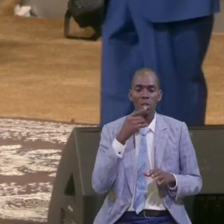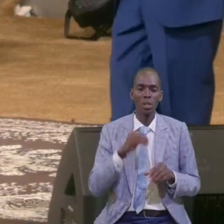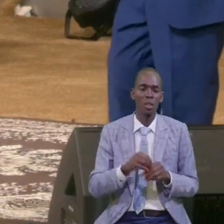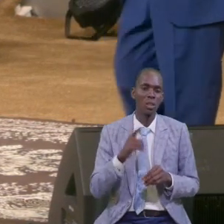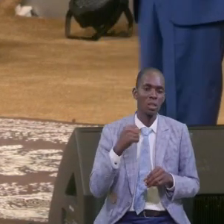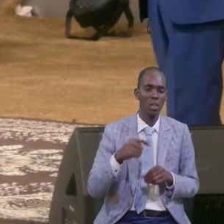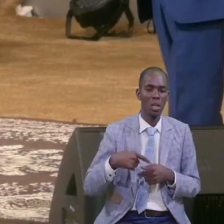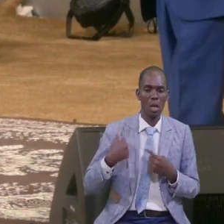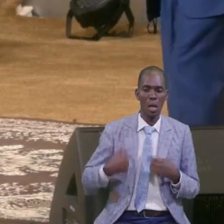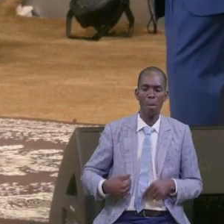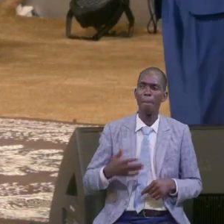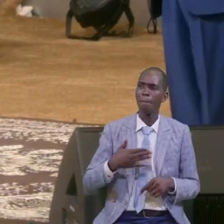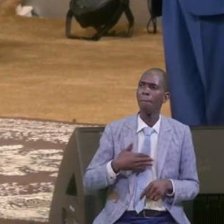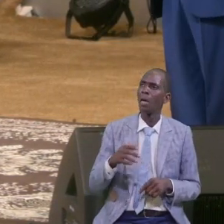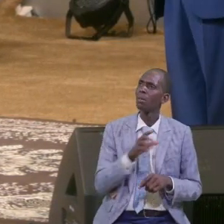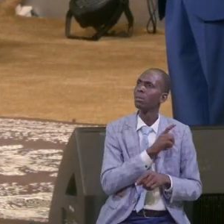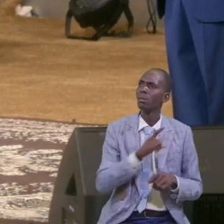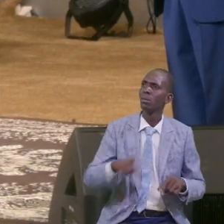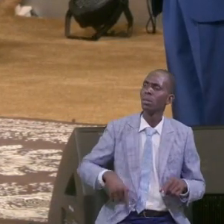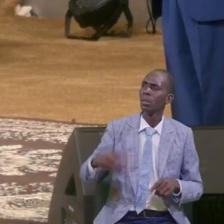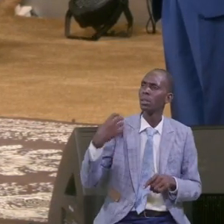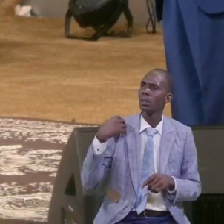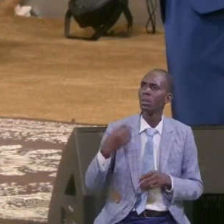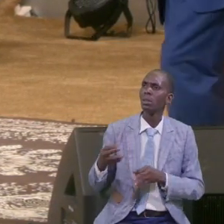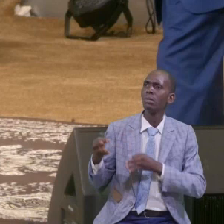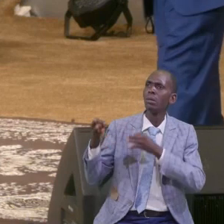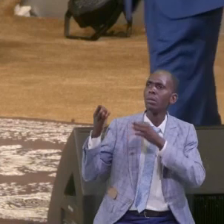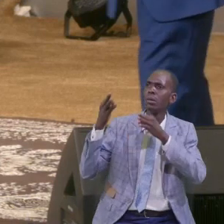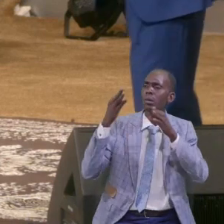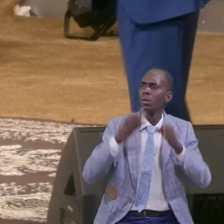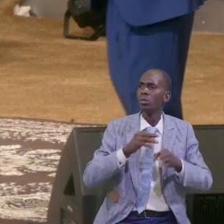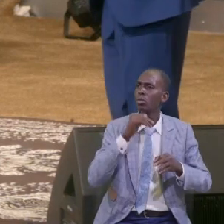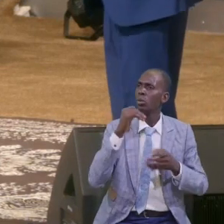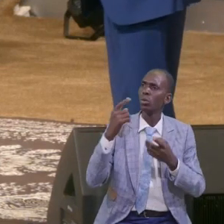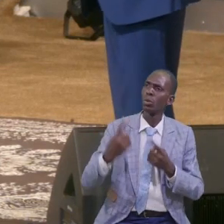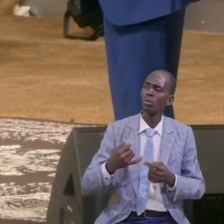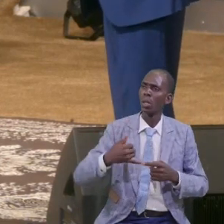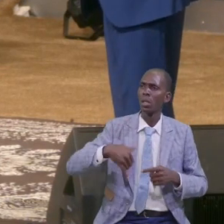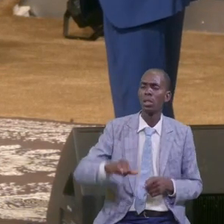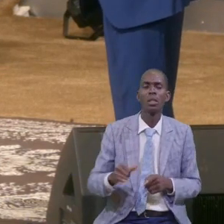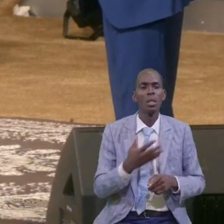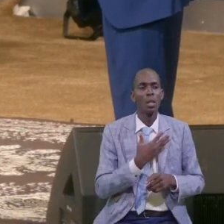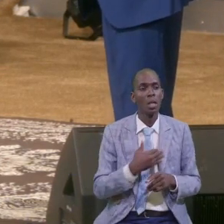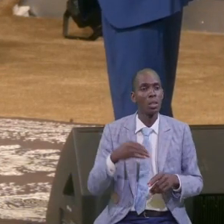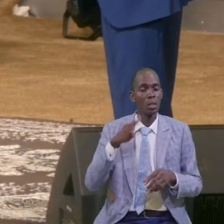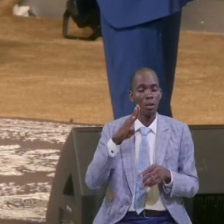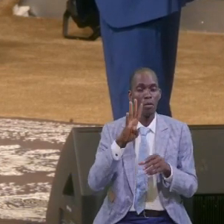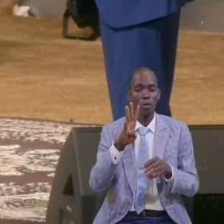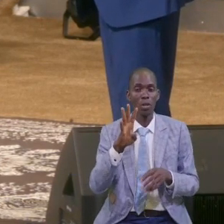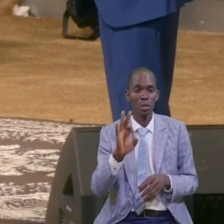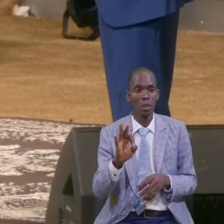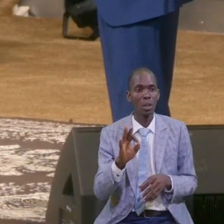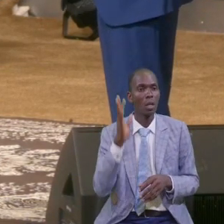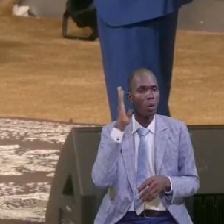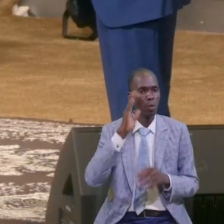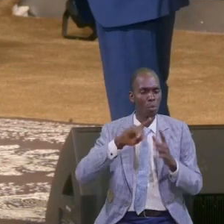Lord delayeth his coming, verse 49, and shall begin to smite. He wasn't doing